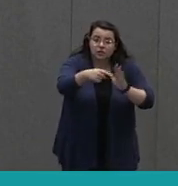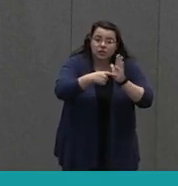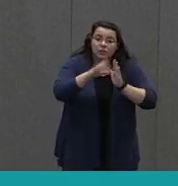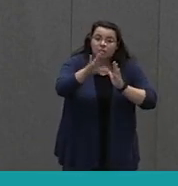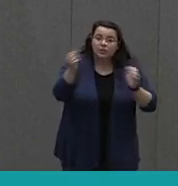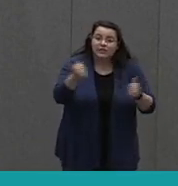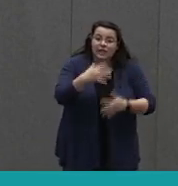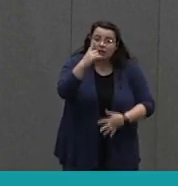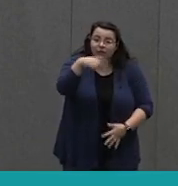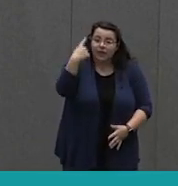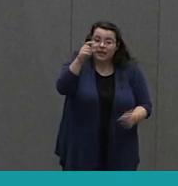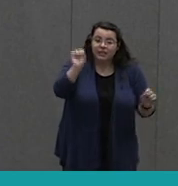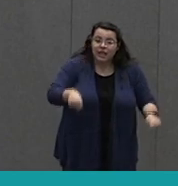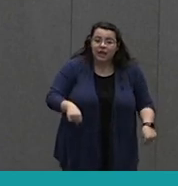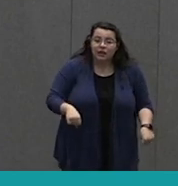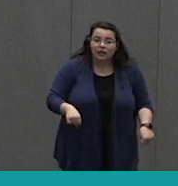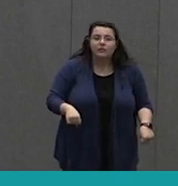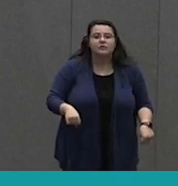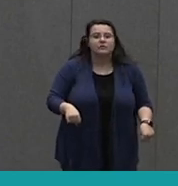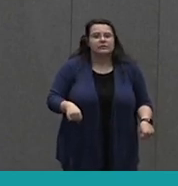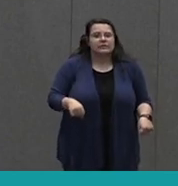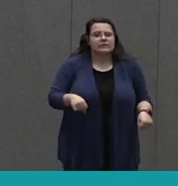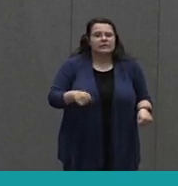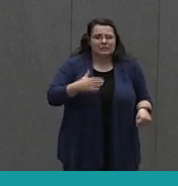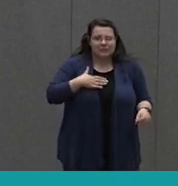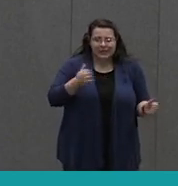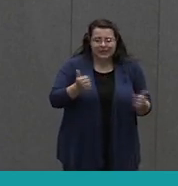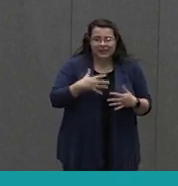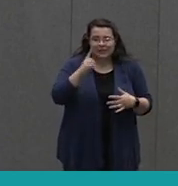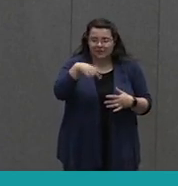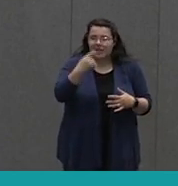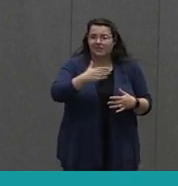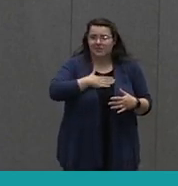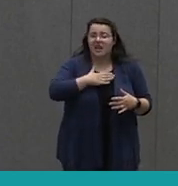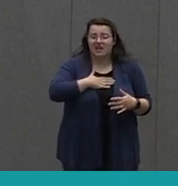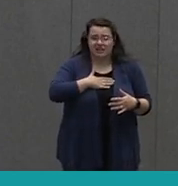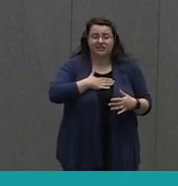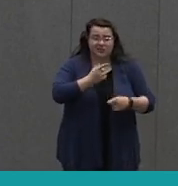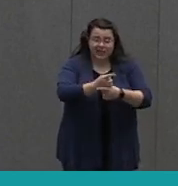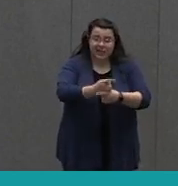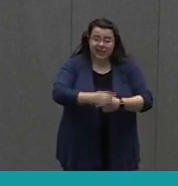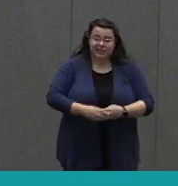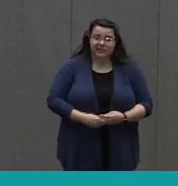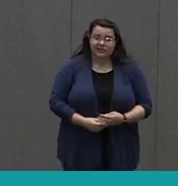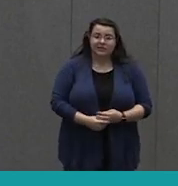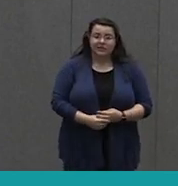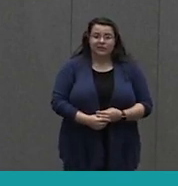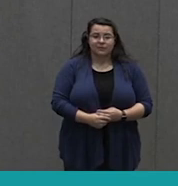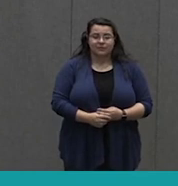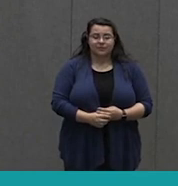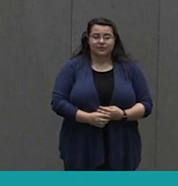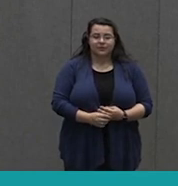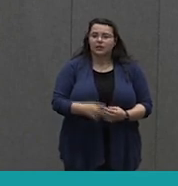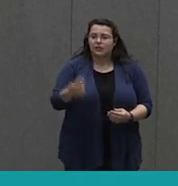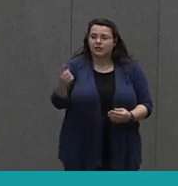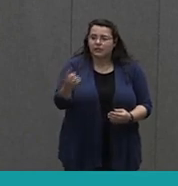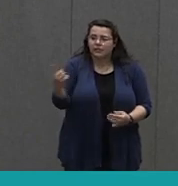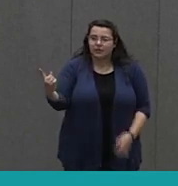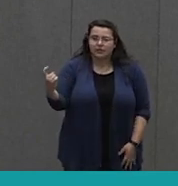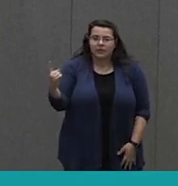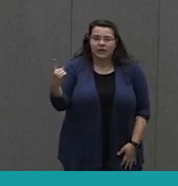Uh-oh, it looks really dark in this picture. Up in the treehouse, Smudge watched the dark swallow